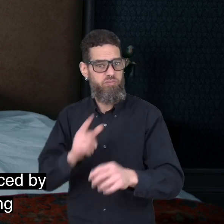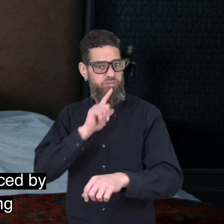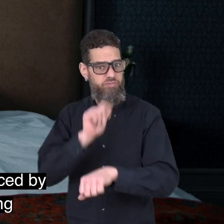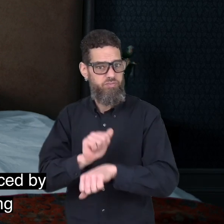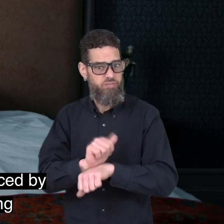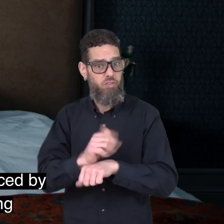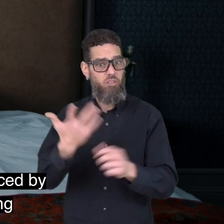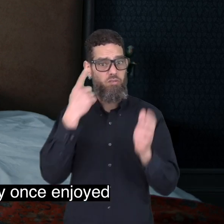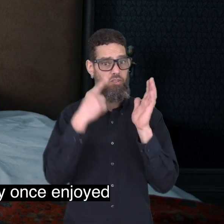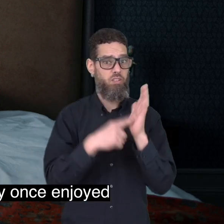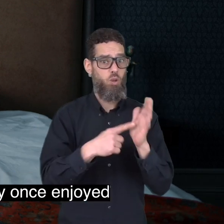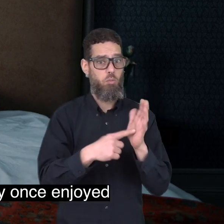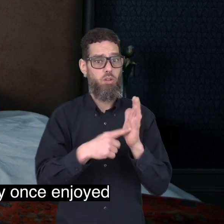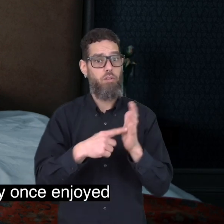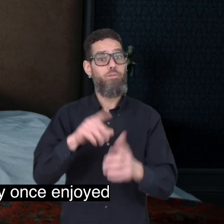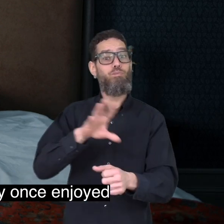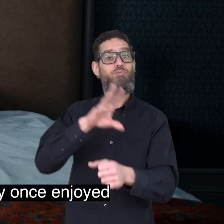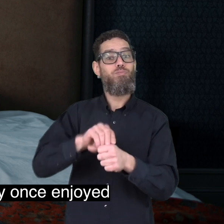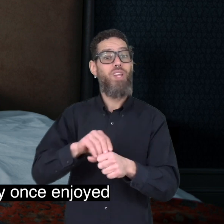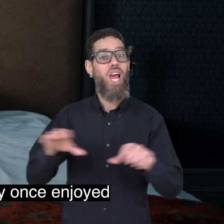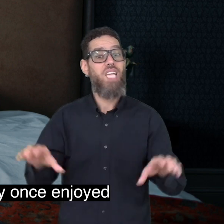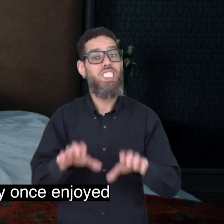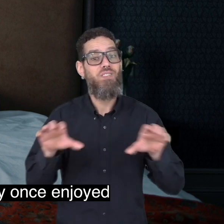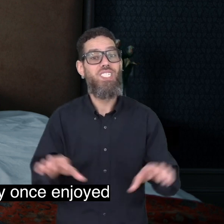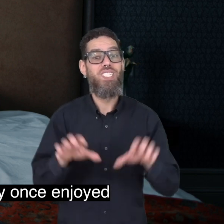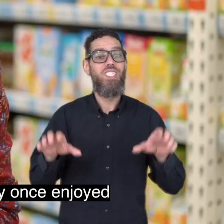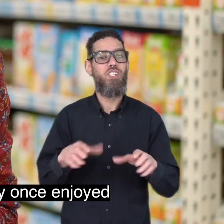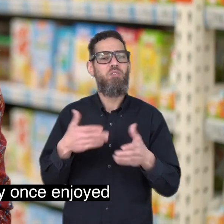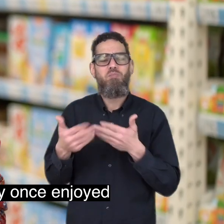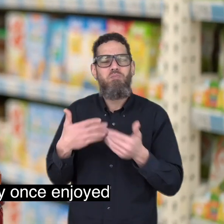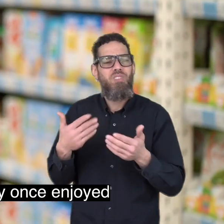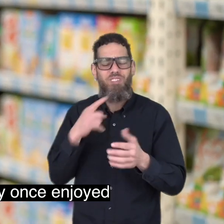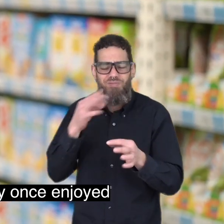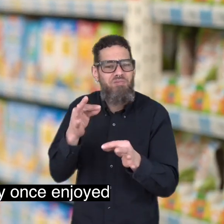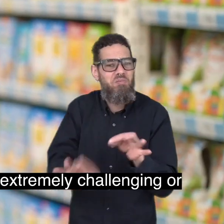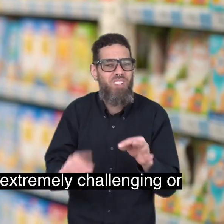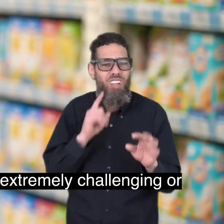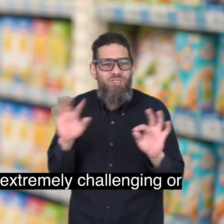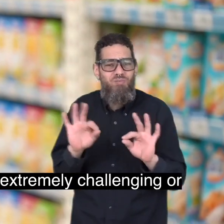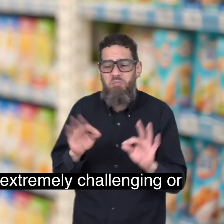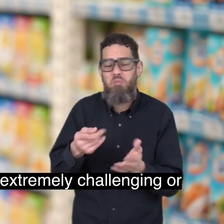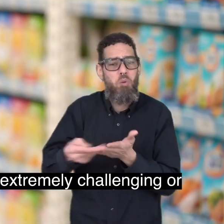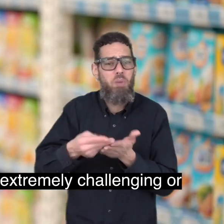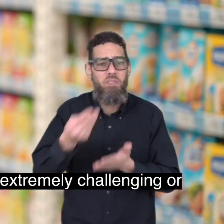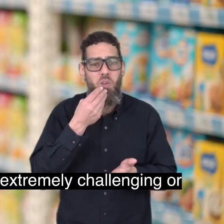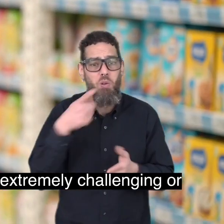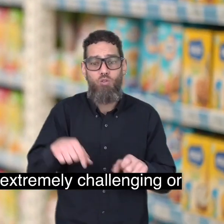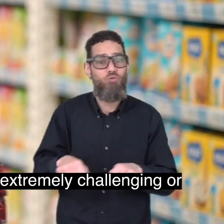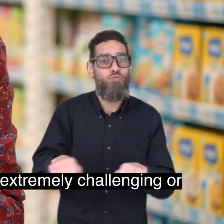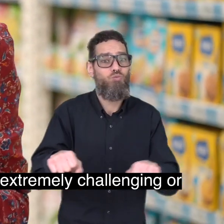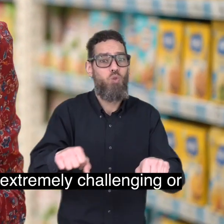MCS are devastating. They lose the freedom to engage in activities they once enjoyed, and even simple tasks like